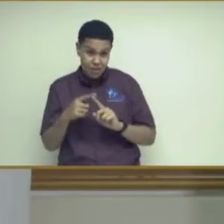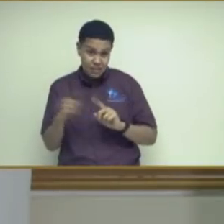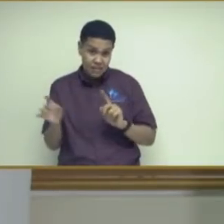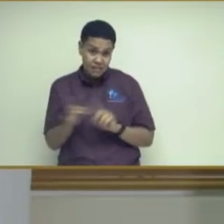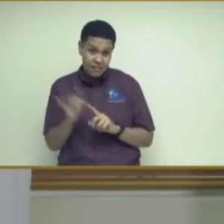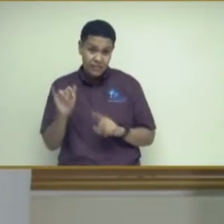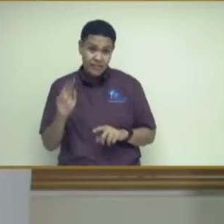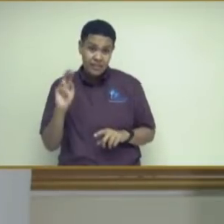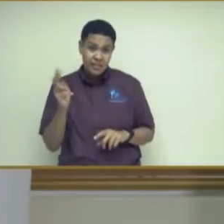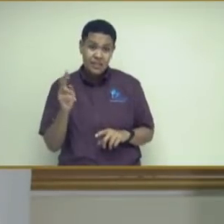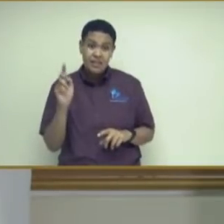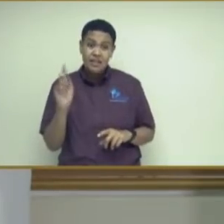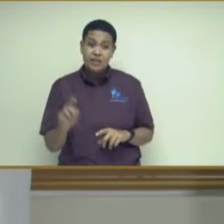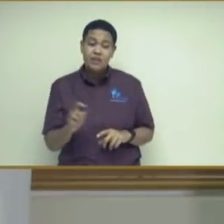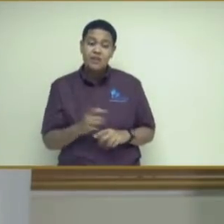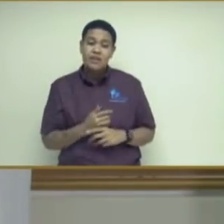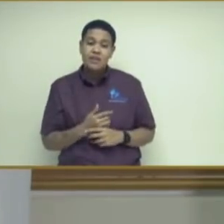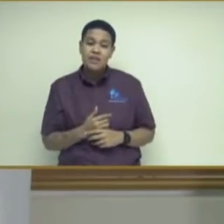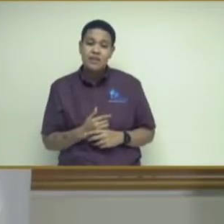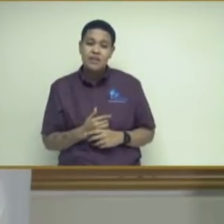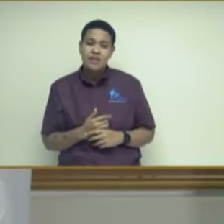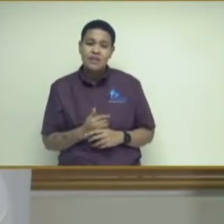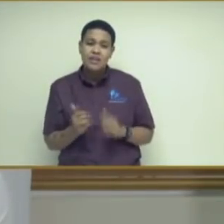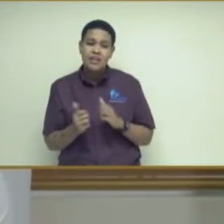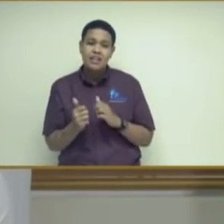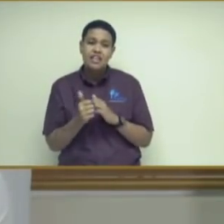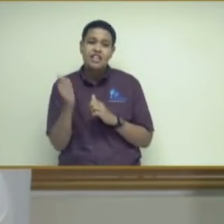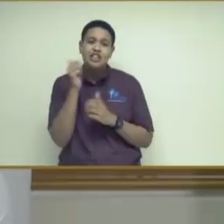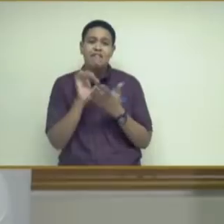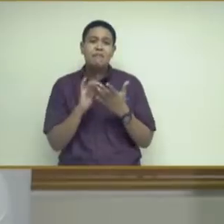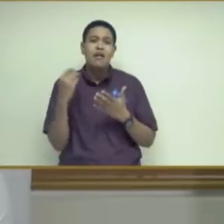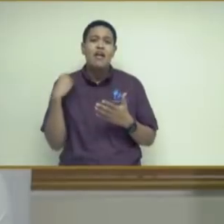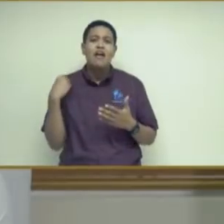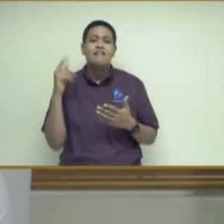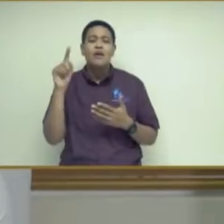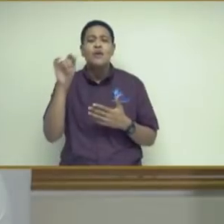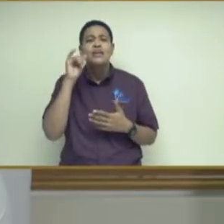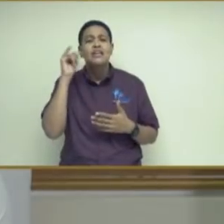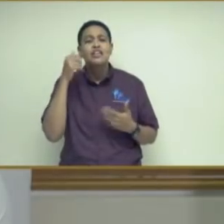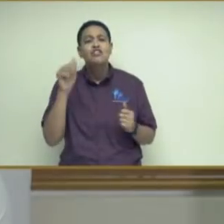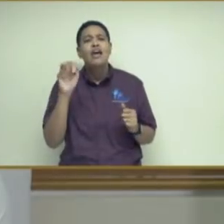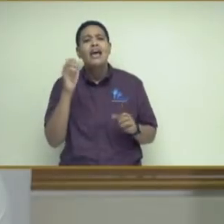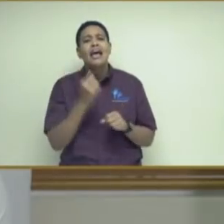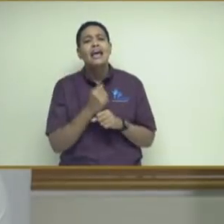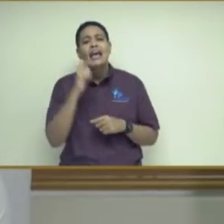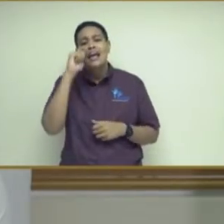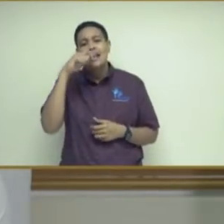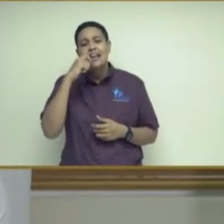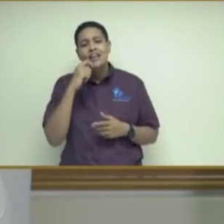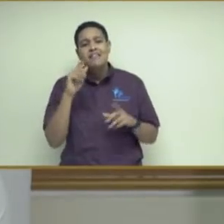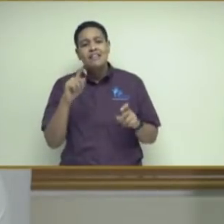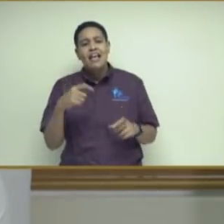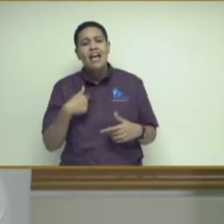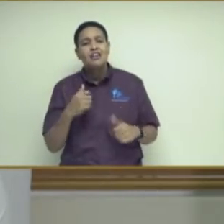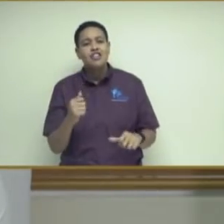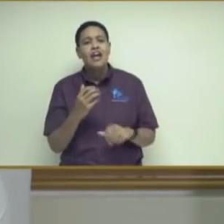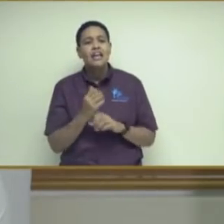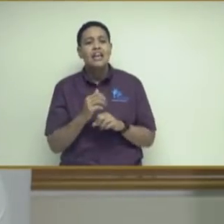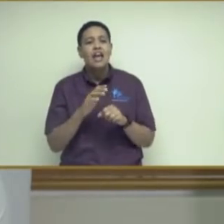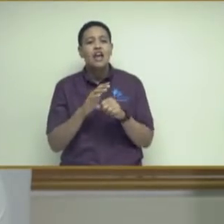was the second question. Samuel, I went yesterday to try to get a COVID test. That's another thing. I've been trying for months now to get